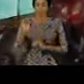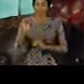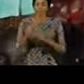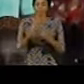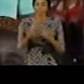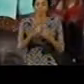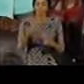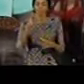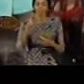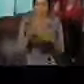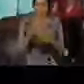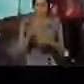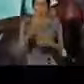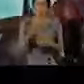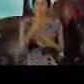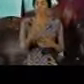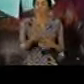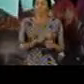in one